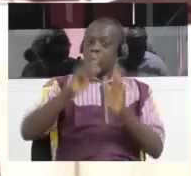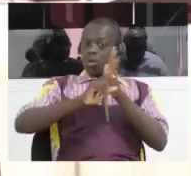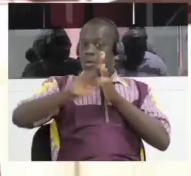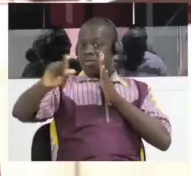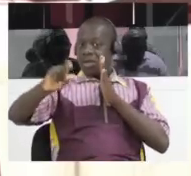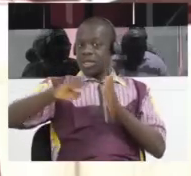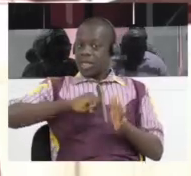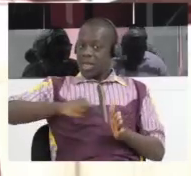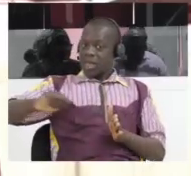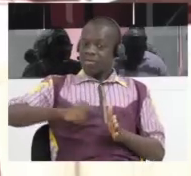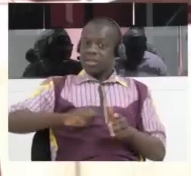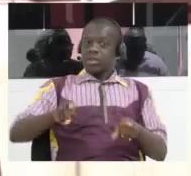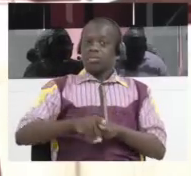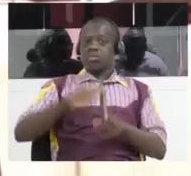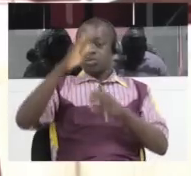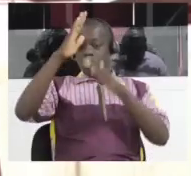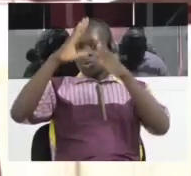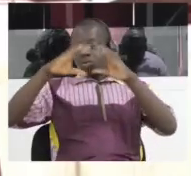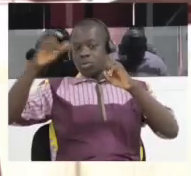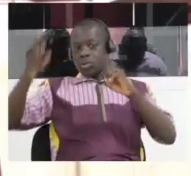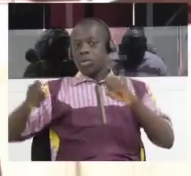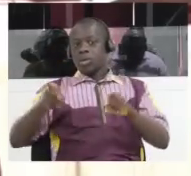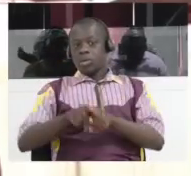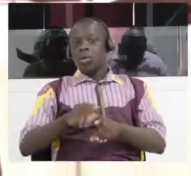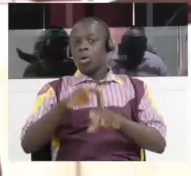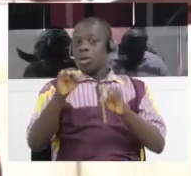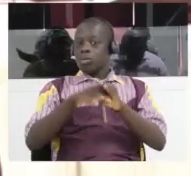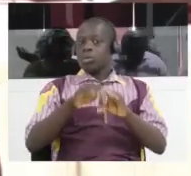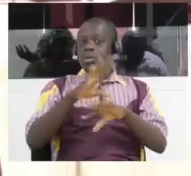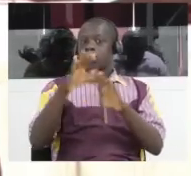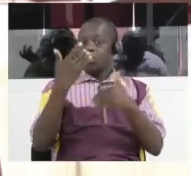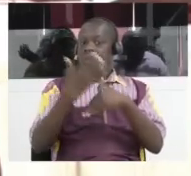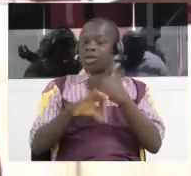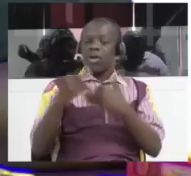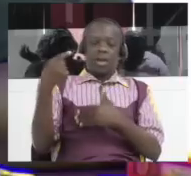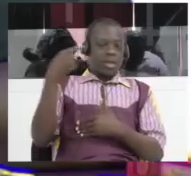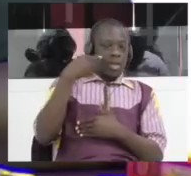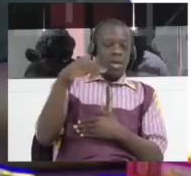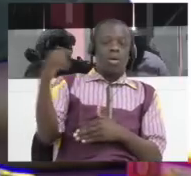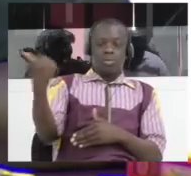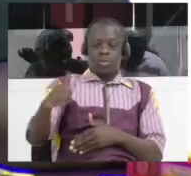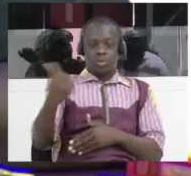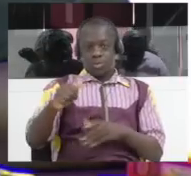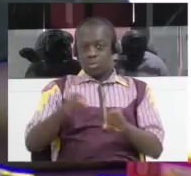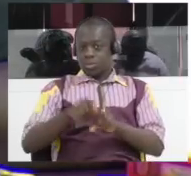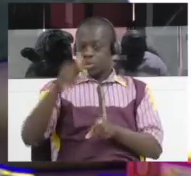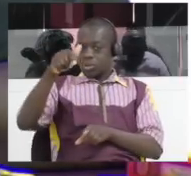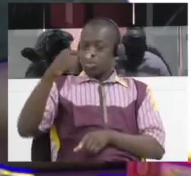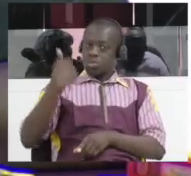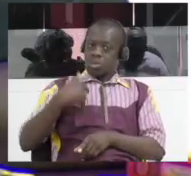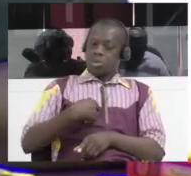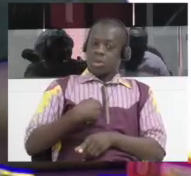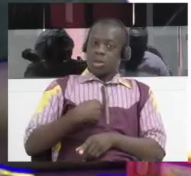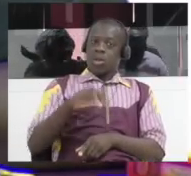very qualified and efficient officers. And then they were also within, and they were not hard to criticize the